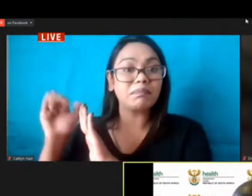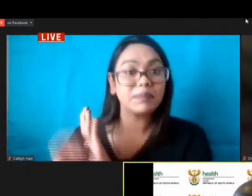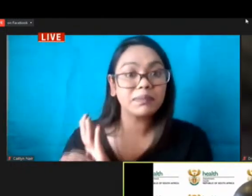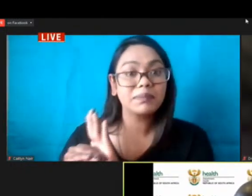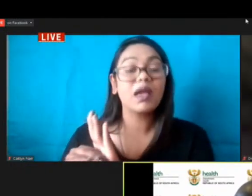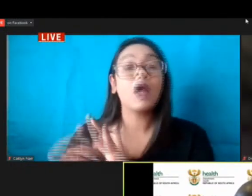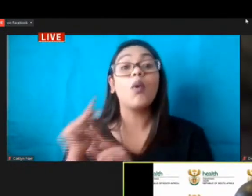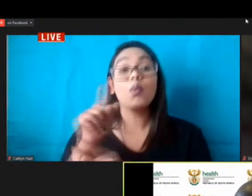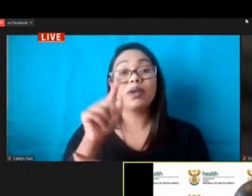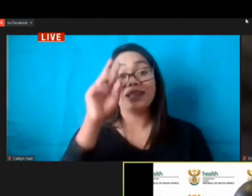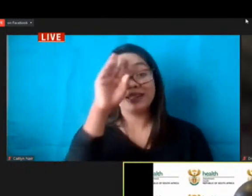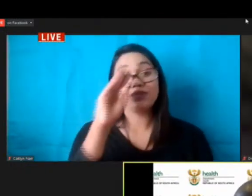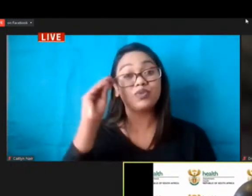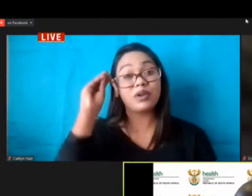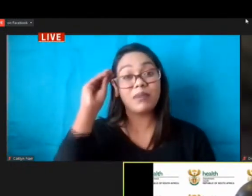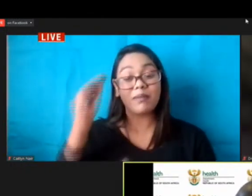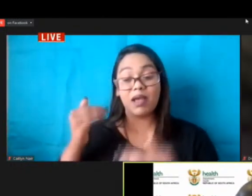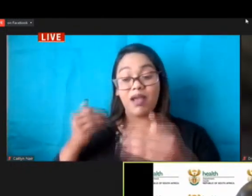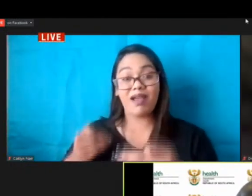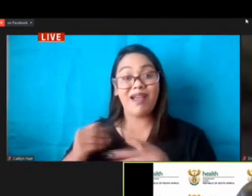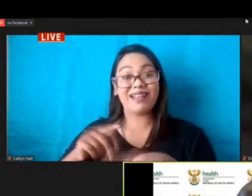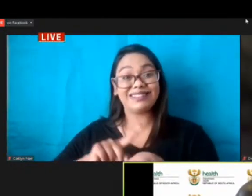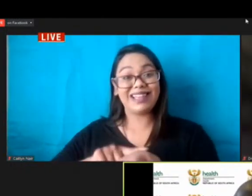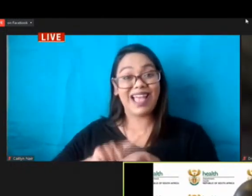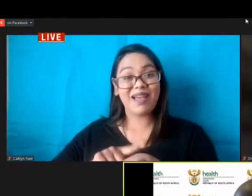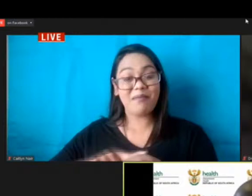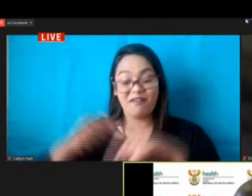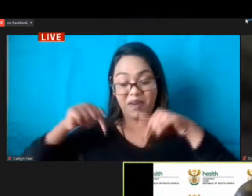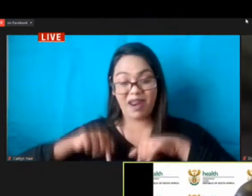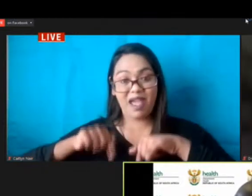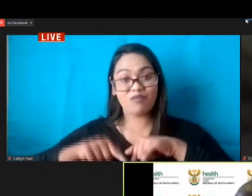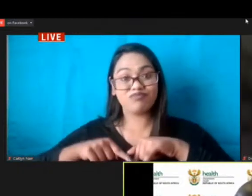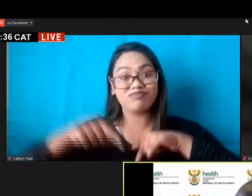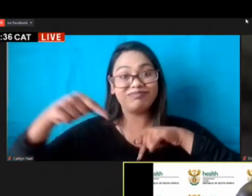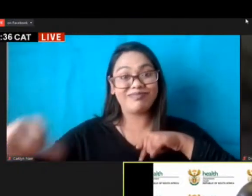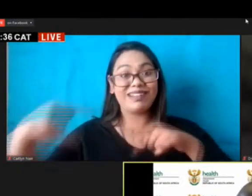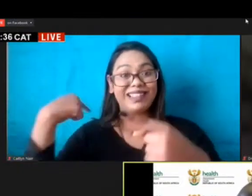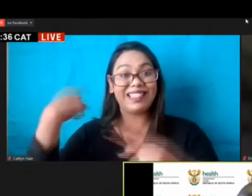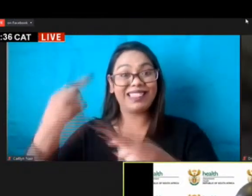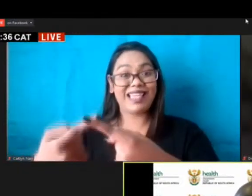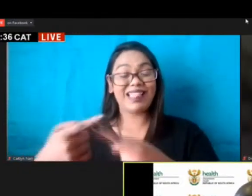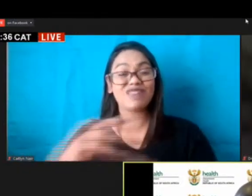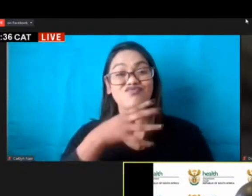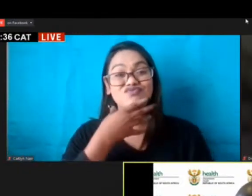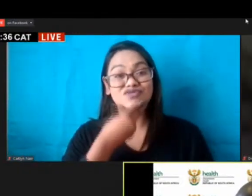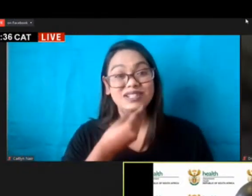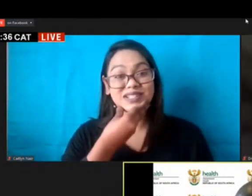Christmas is the way the NCCC will be able to make the next move. So